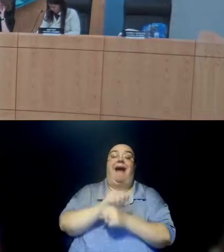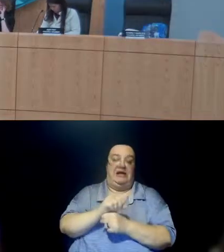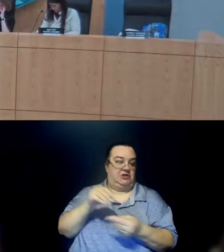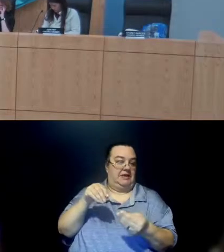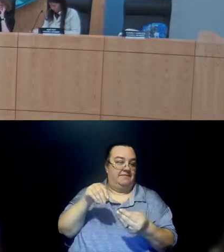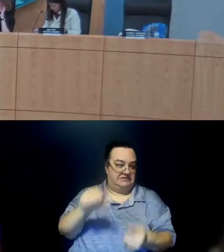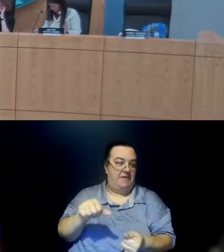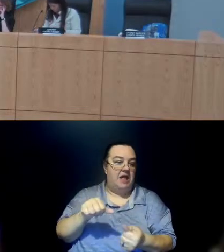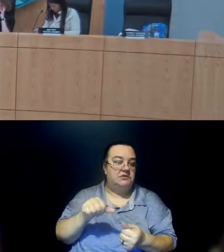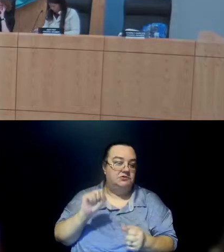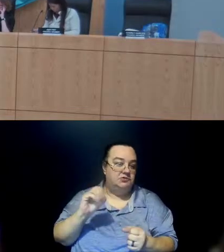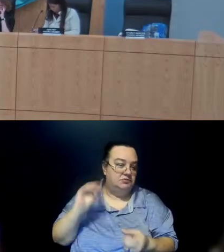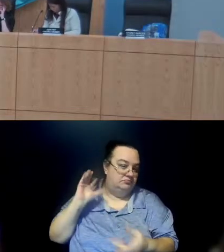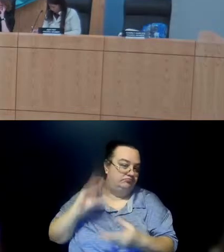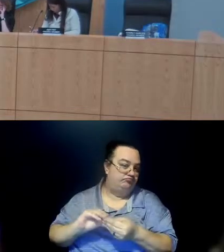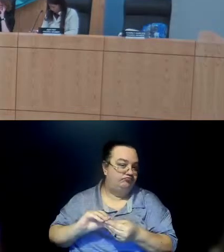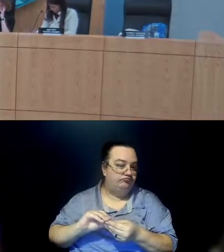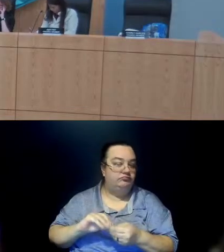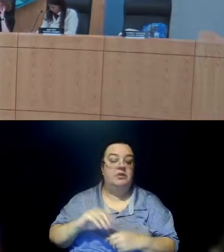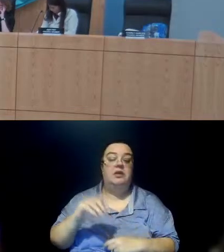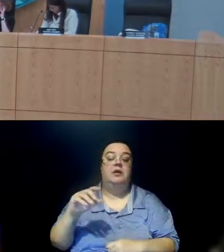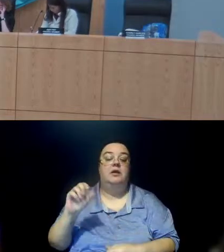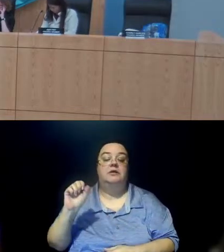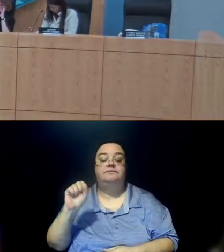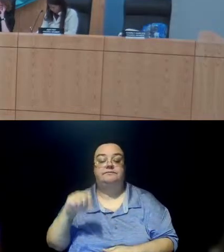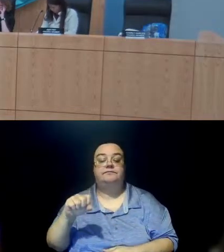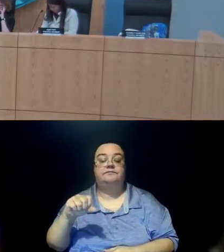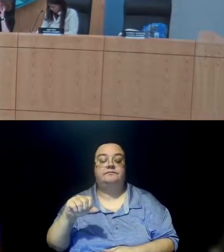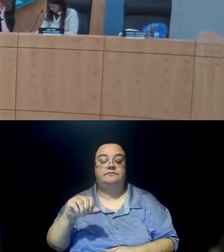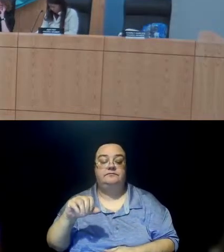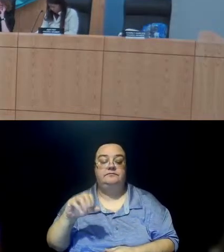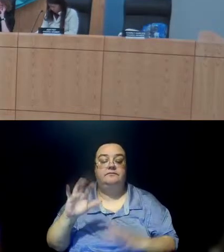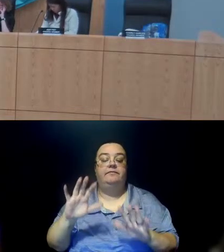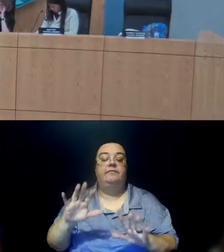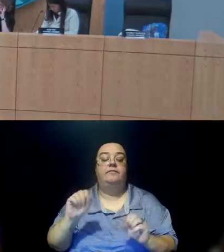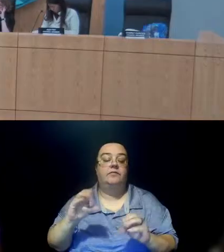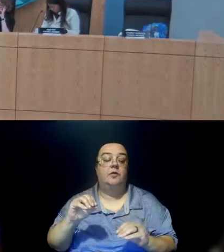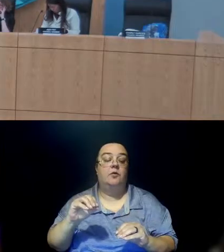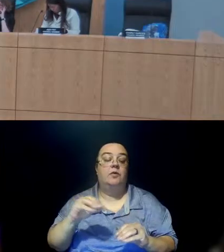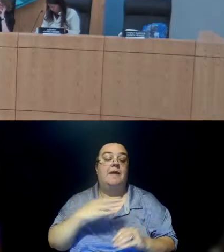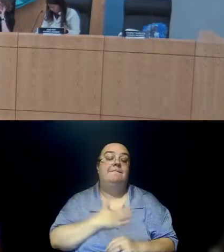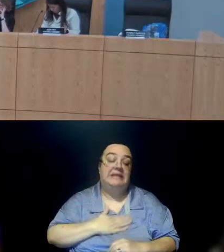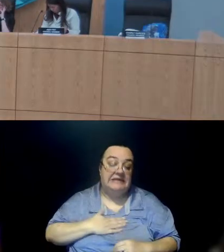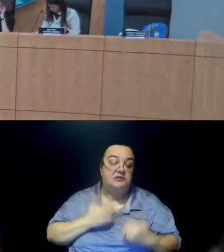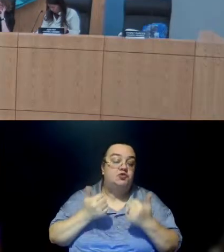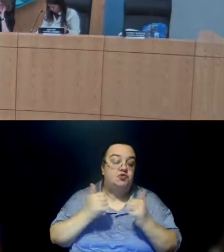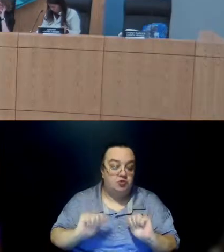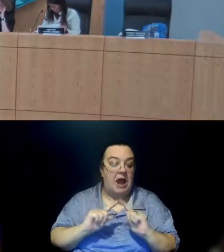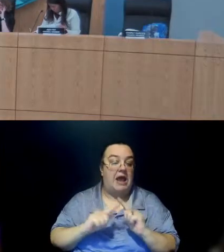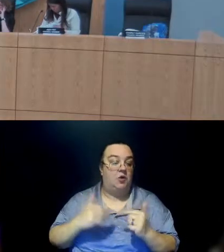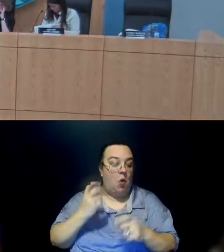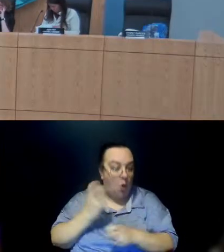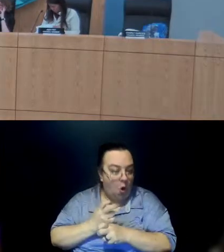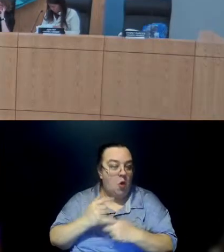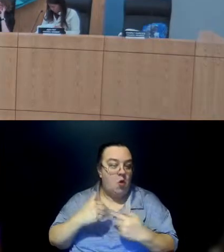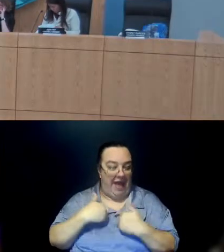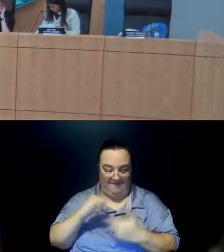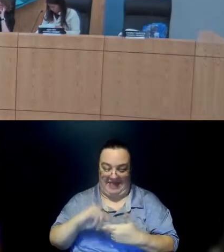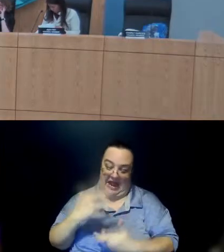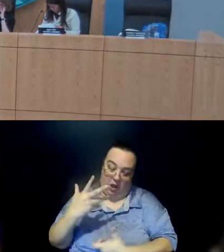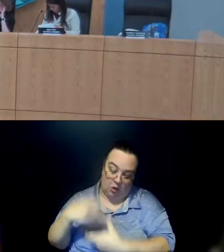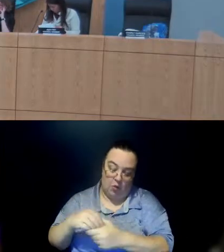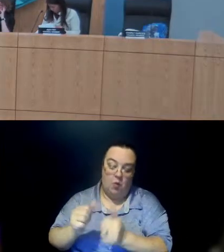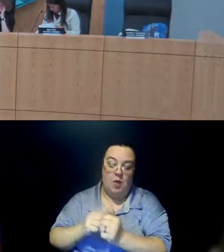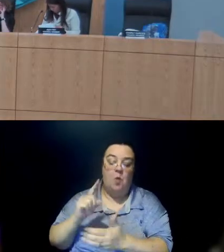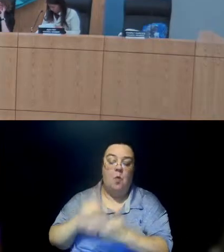Yes. Well, it will be, so please try hard to get it included in what is